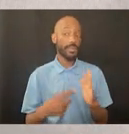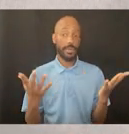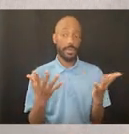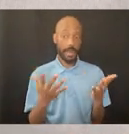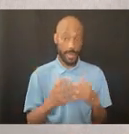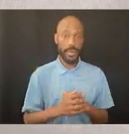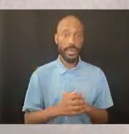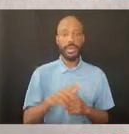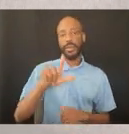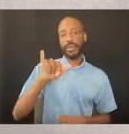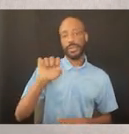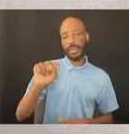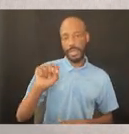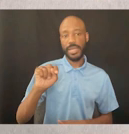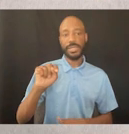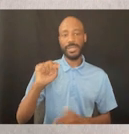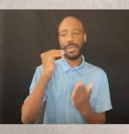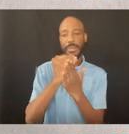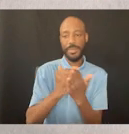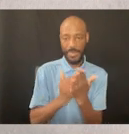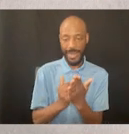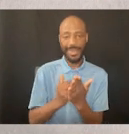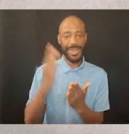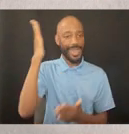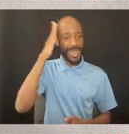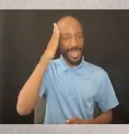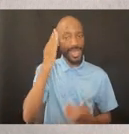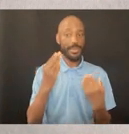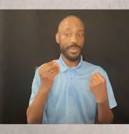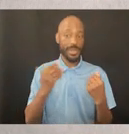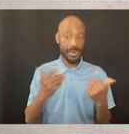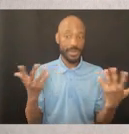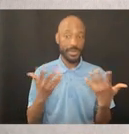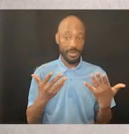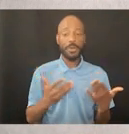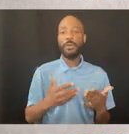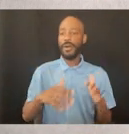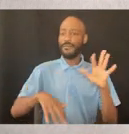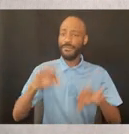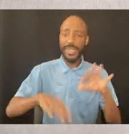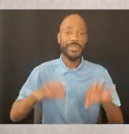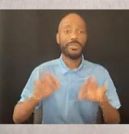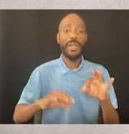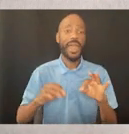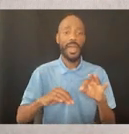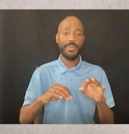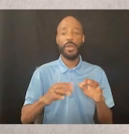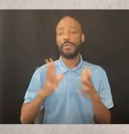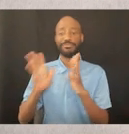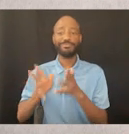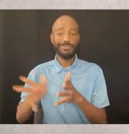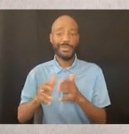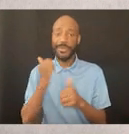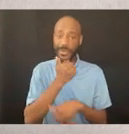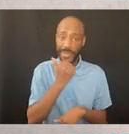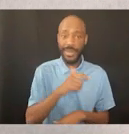the list bucket hat. Materials are scrap fabrics, including denim and bridal crepe, lace,